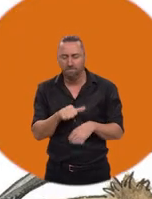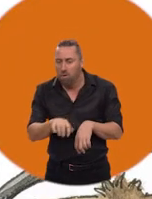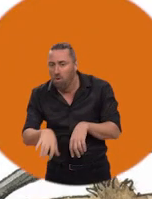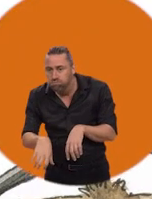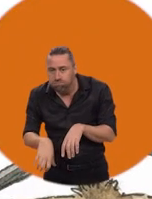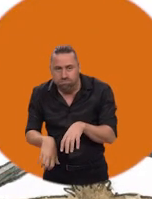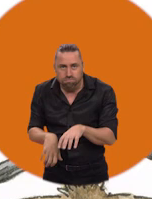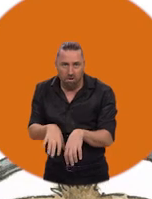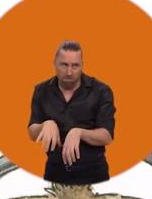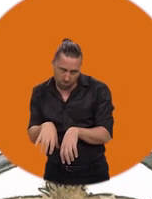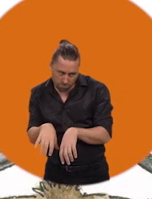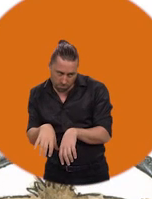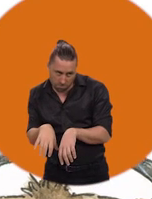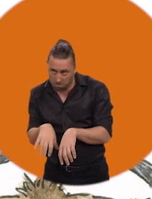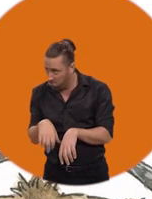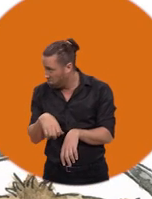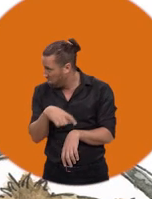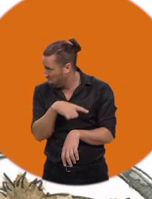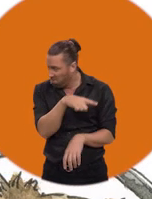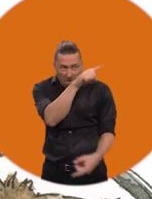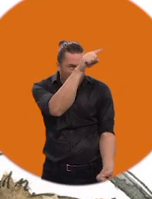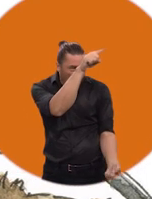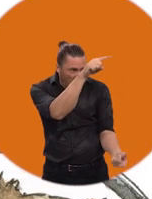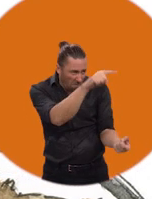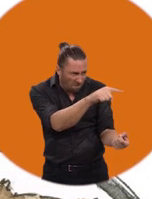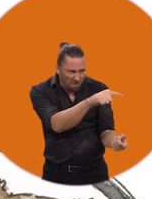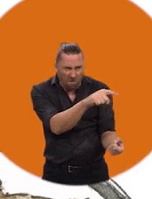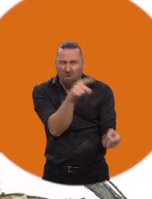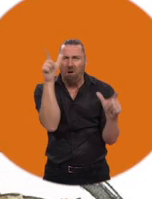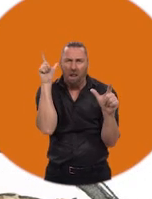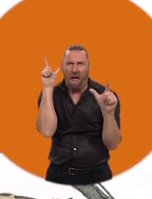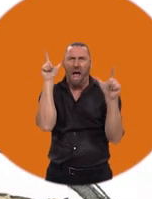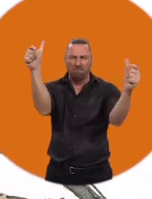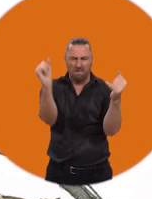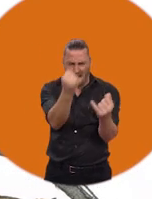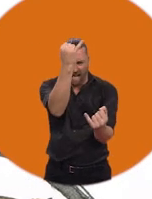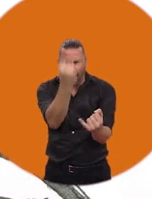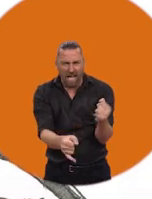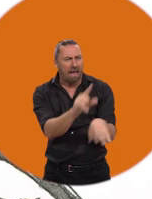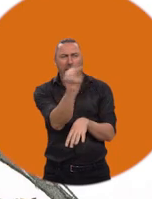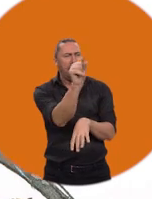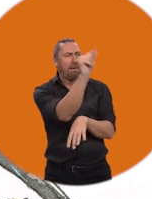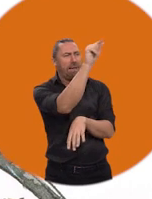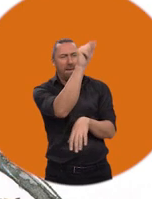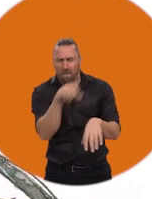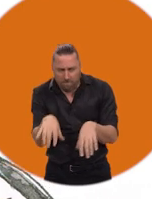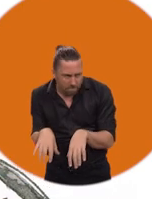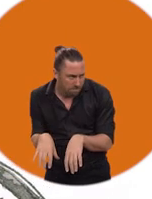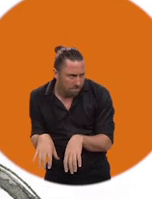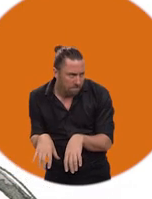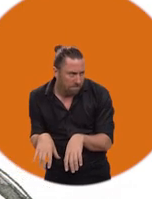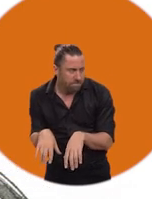couldn't believe his own eyes. The chook was so loud for a thing of its size. The tree frog